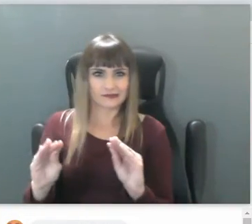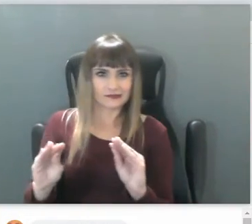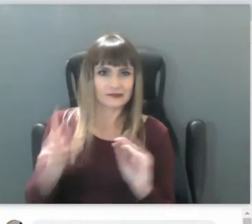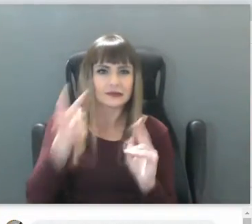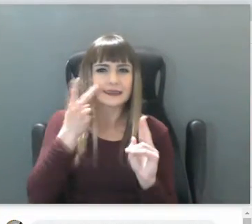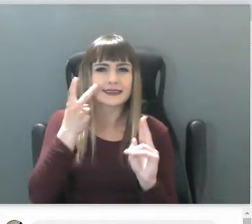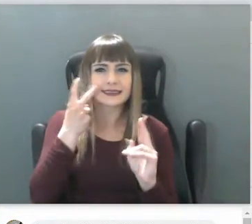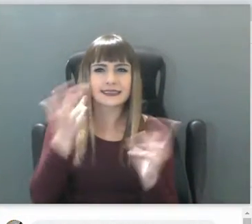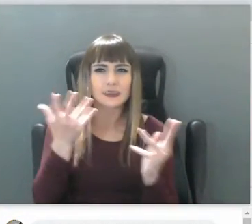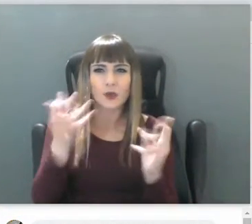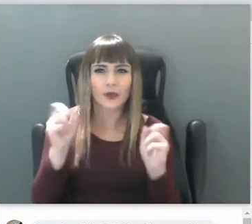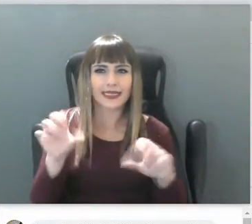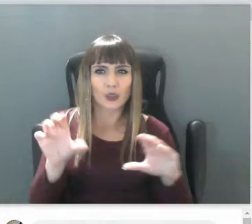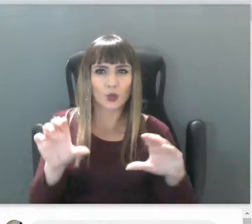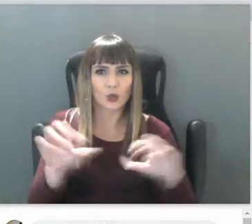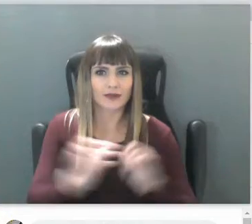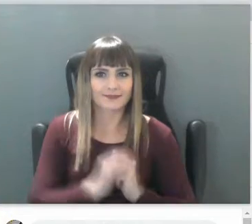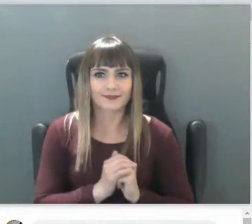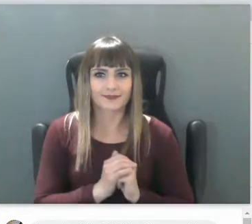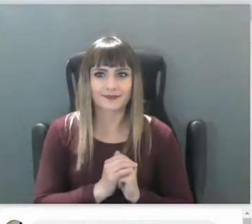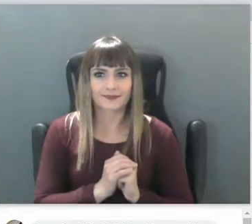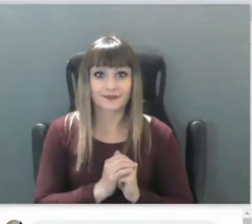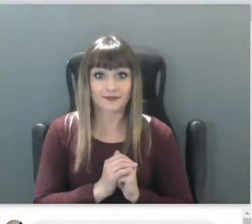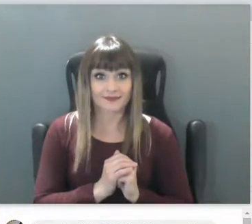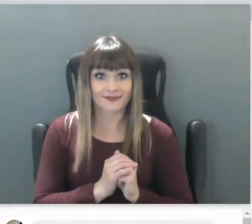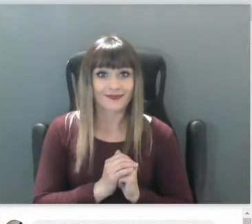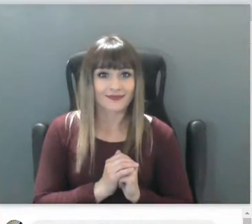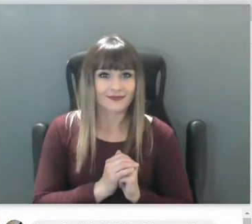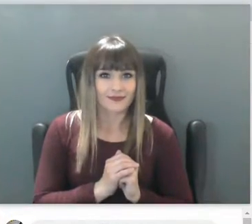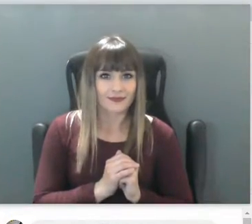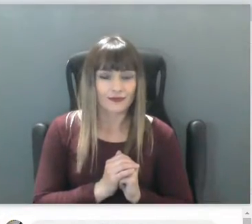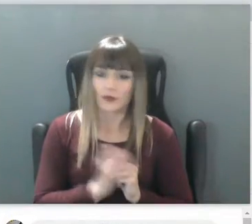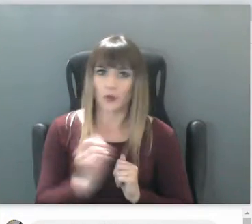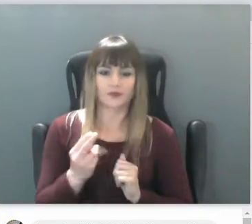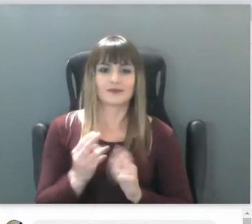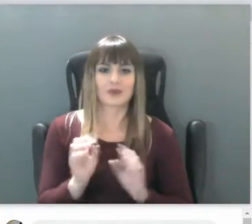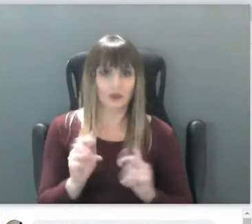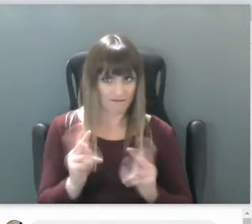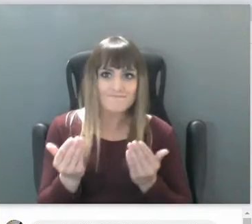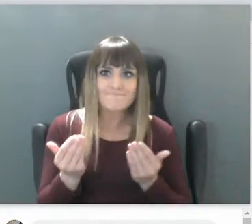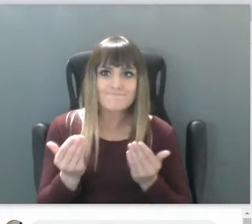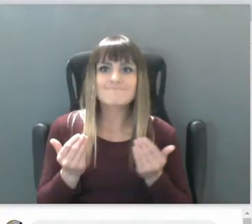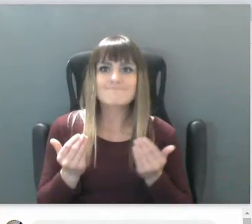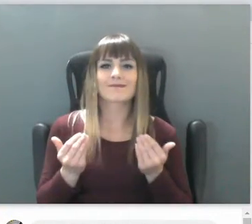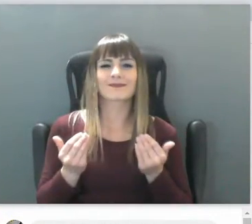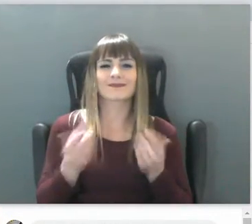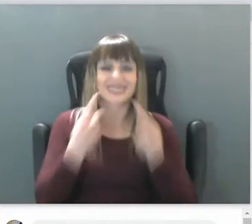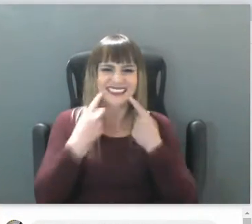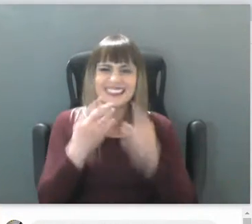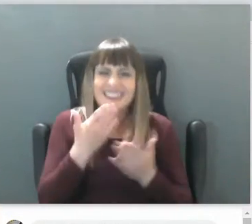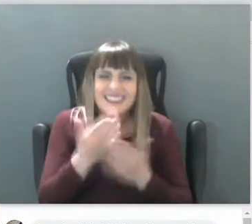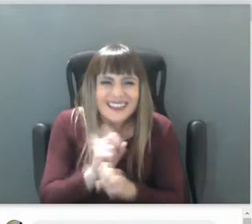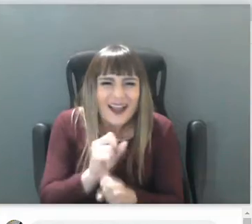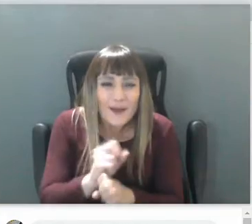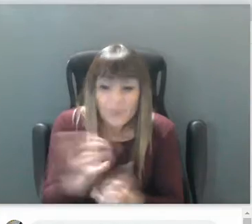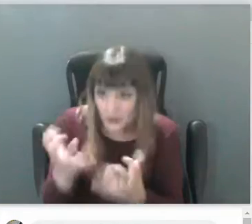what we can do. Okay, you want to come through? Oh, we're going through that way. Okay, come on through. There we go. Good job. You want some,